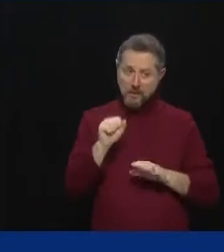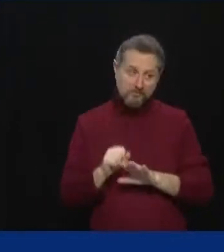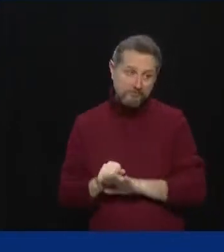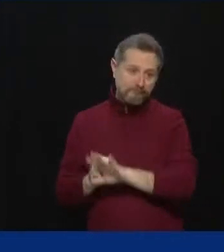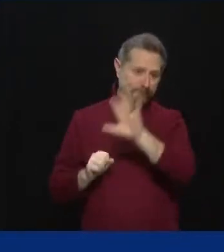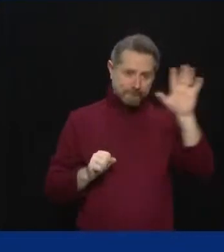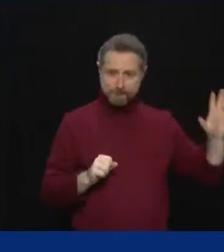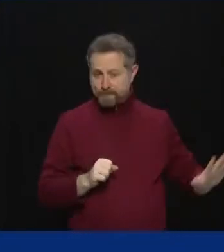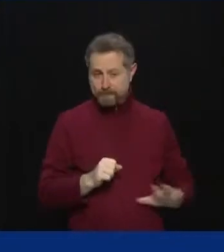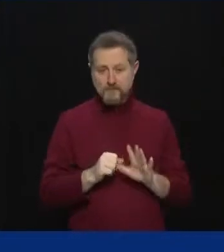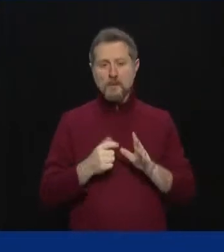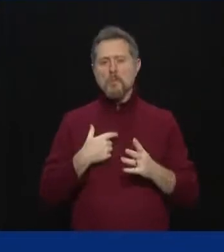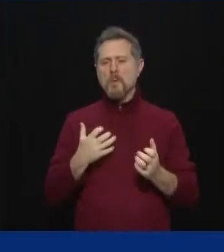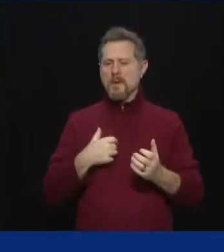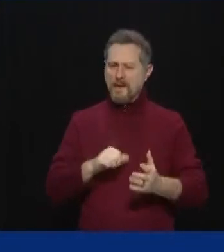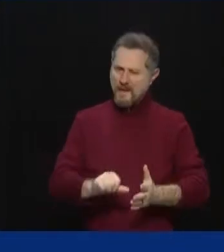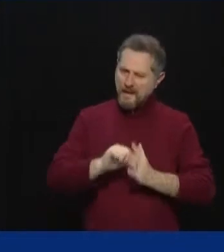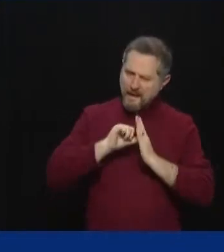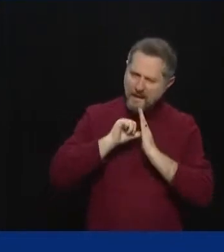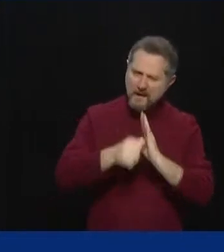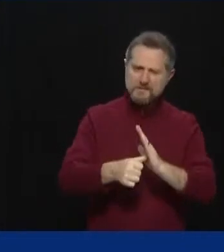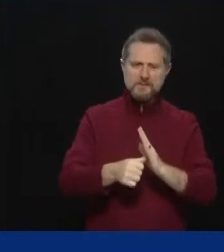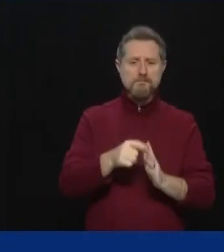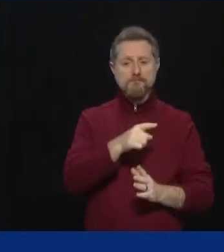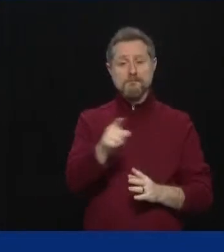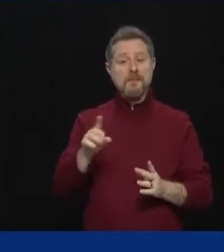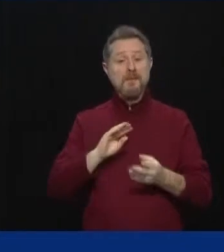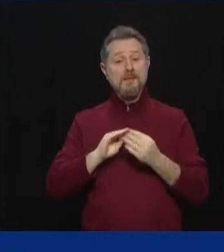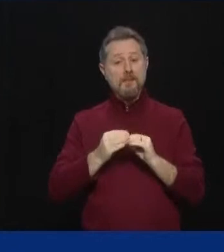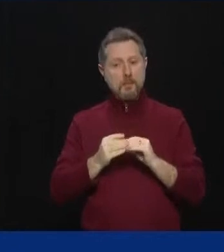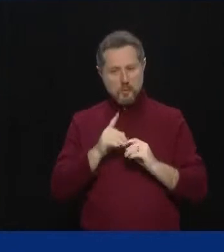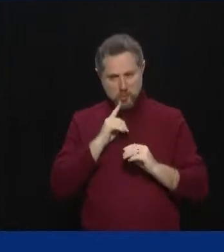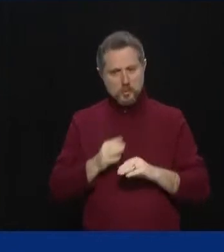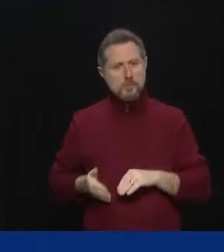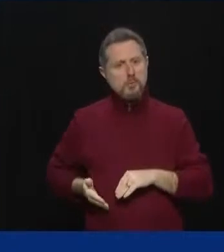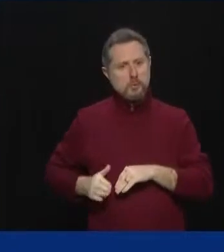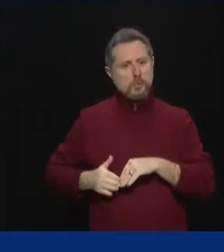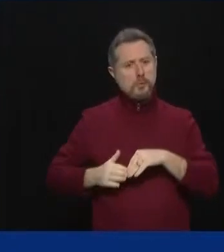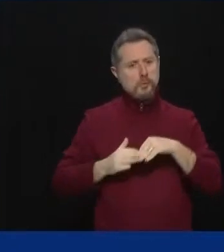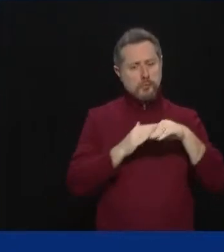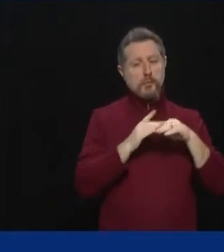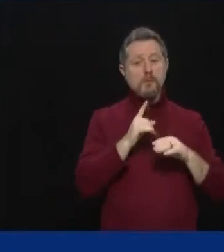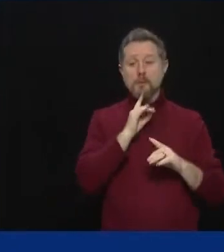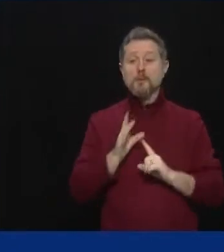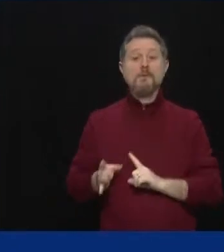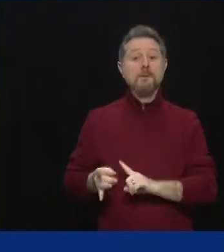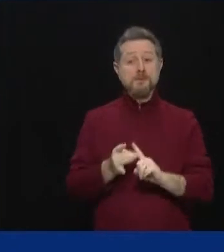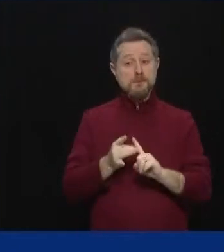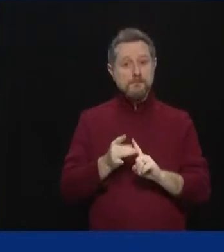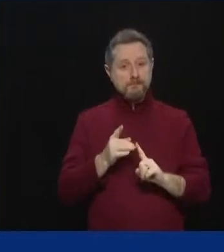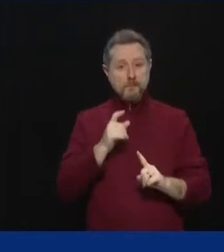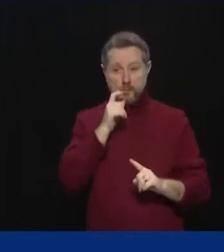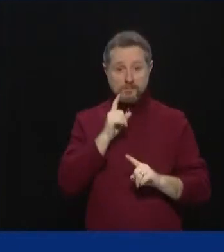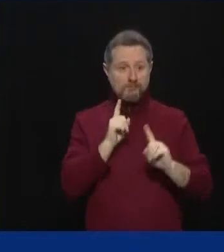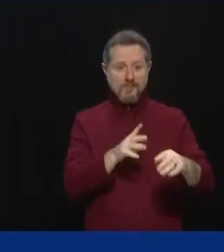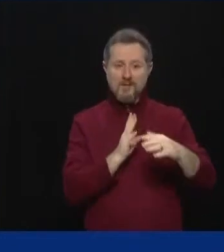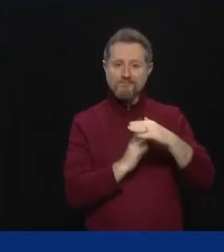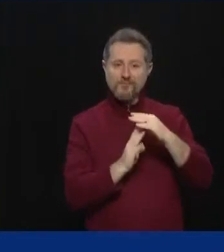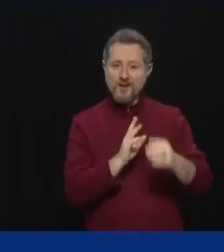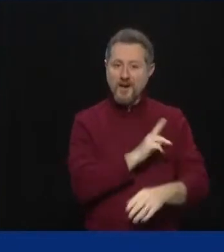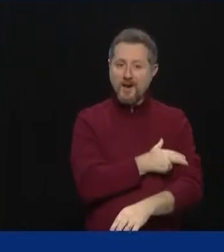want to stress that the uptick that we're seeing in cases and in hospitalizations reflects the Delta